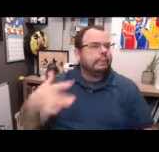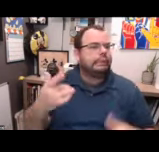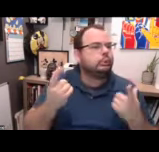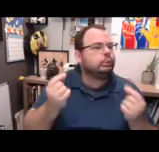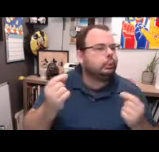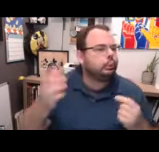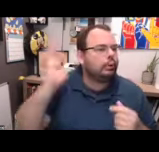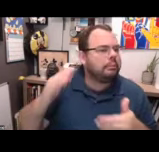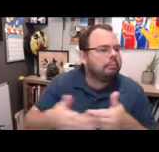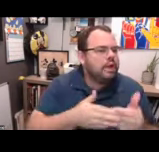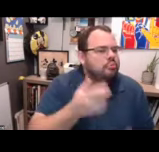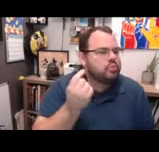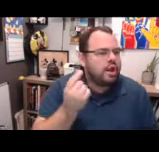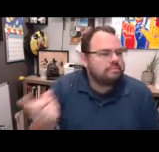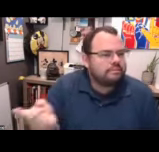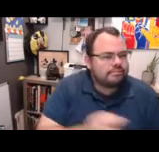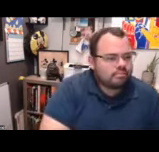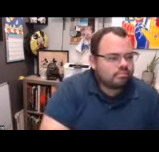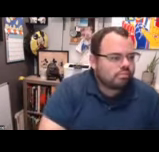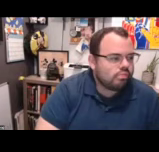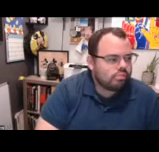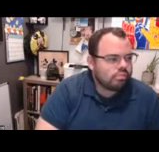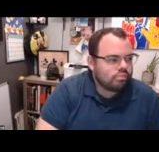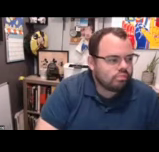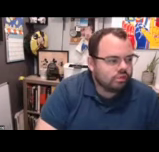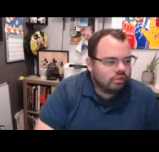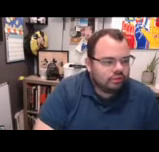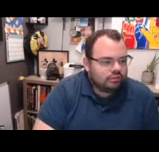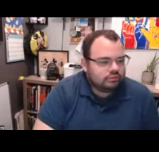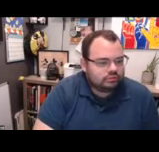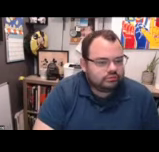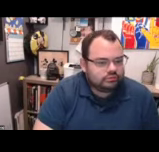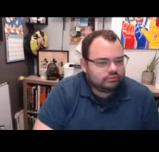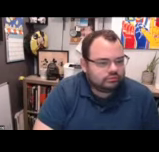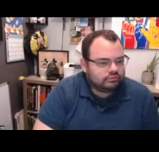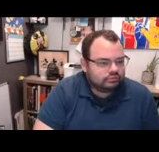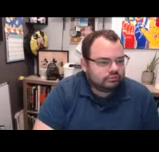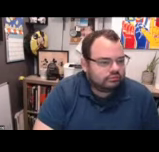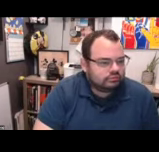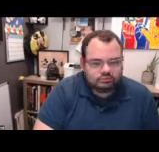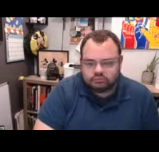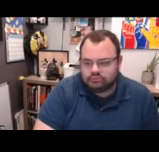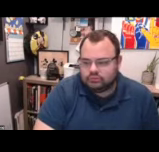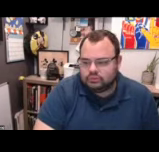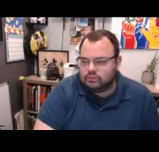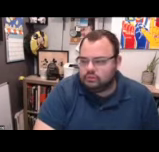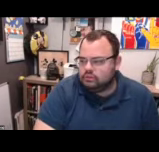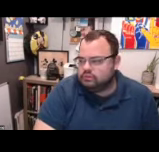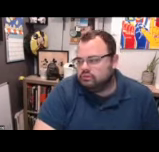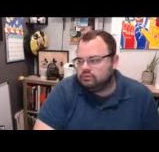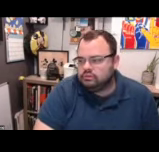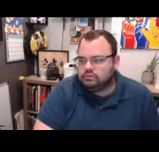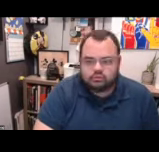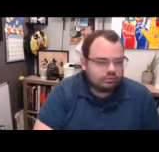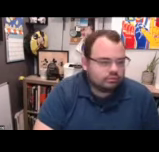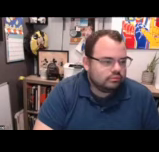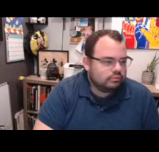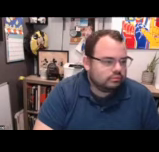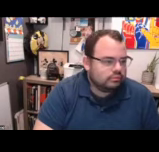notice that it tends to be the same thing. Well, what do you notice about my pictures? What I used to do all the time as a baby?